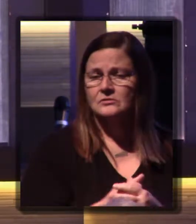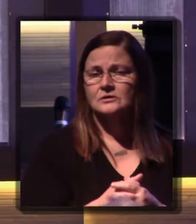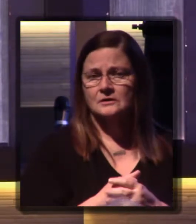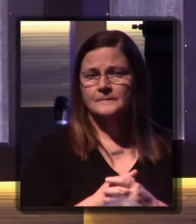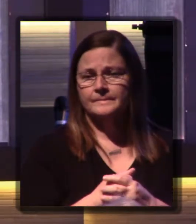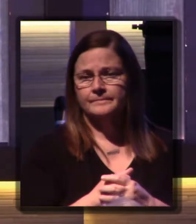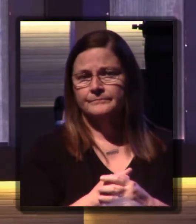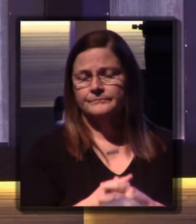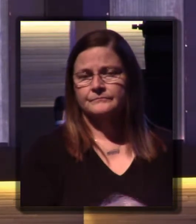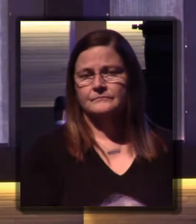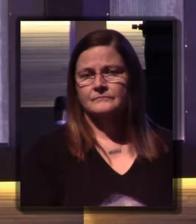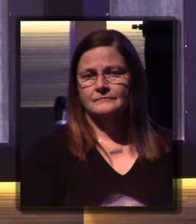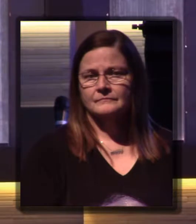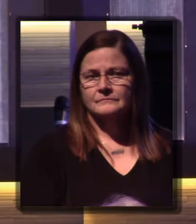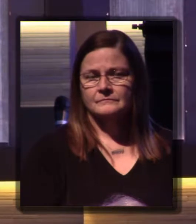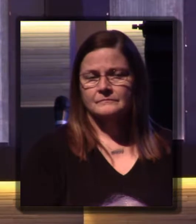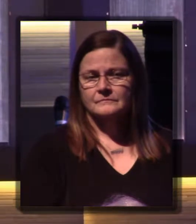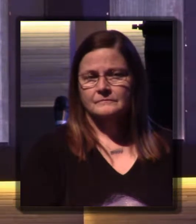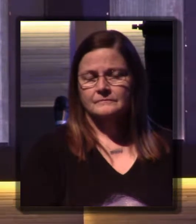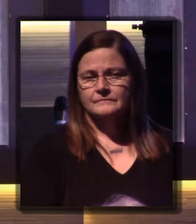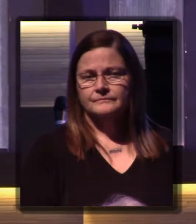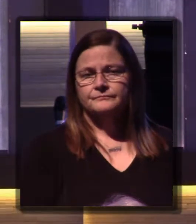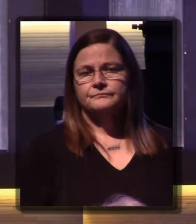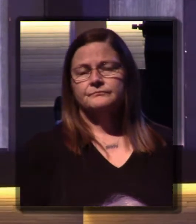or unfair in some way.